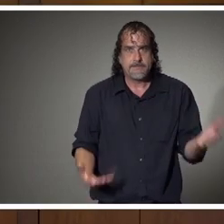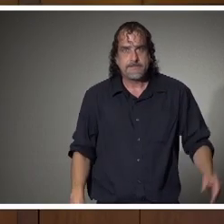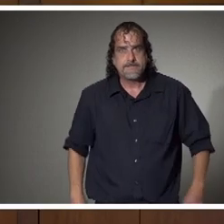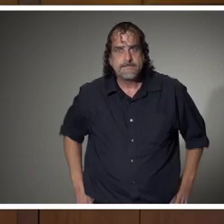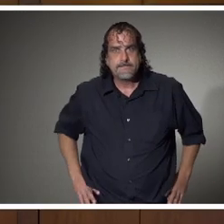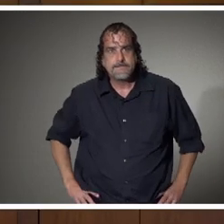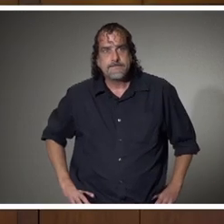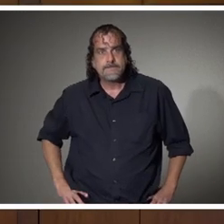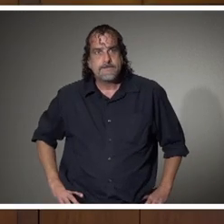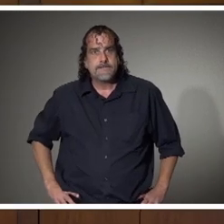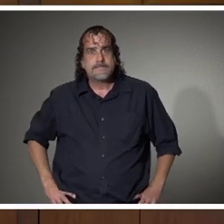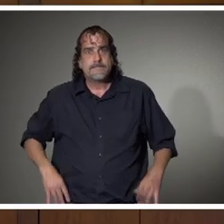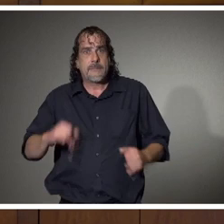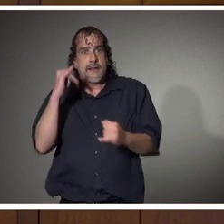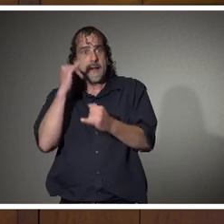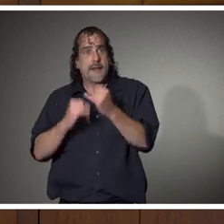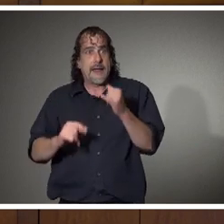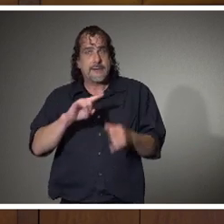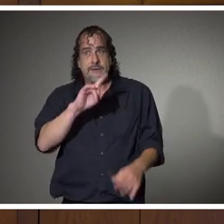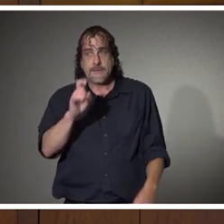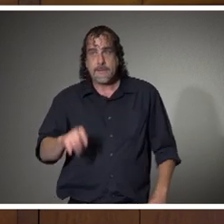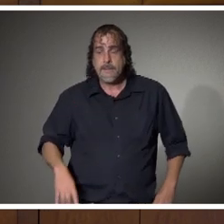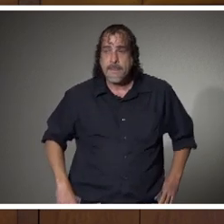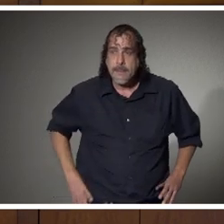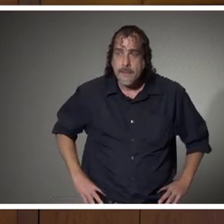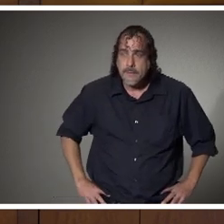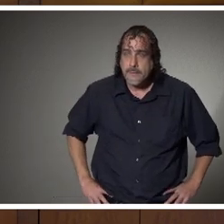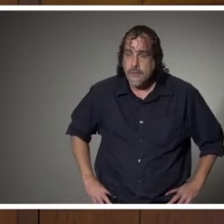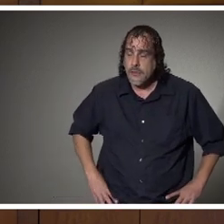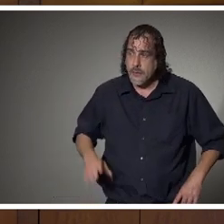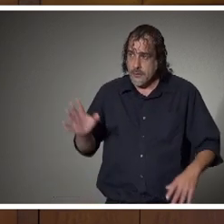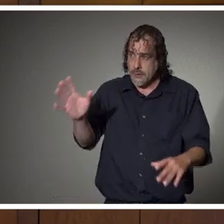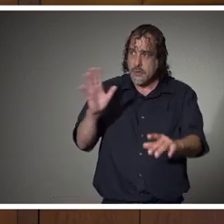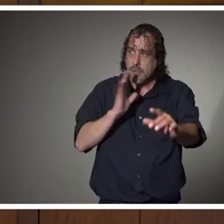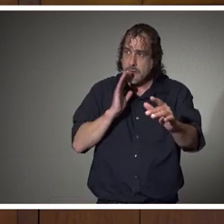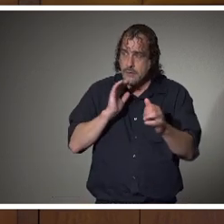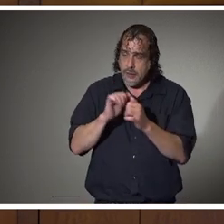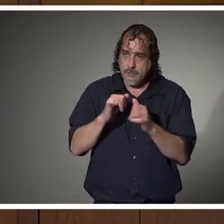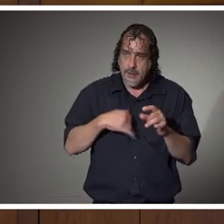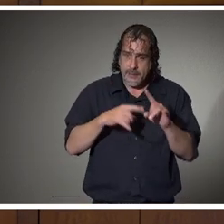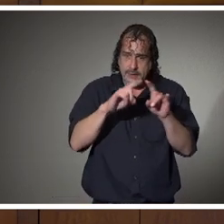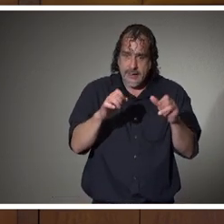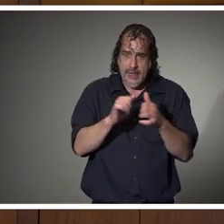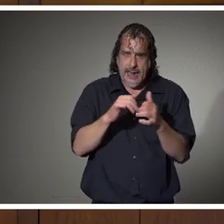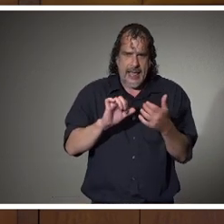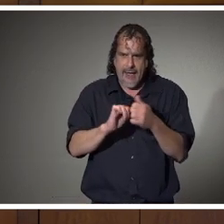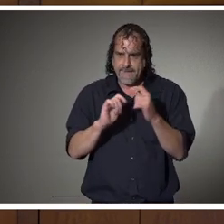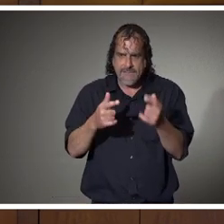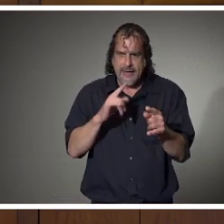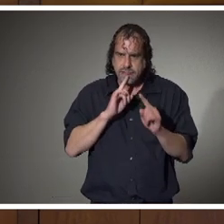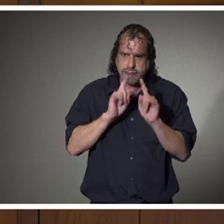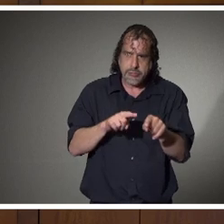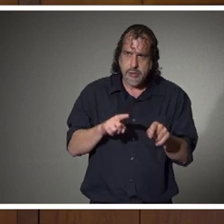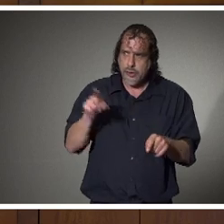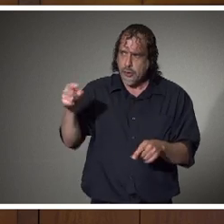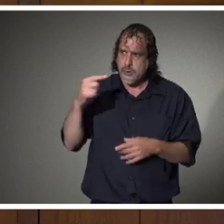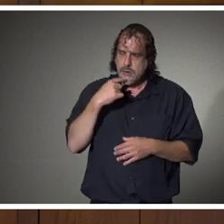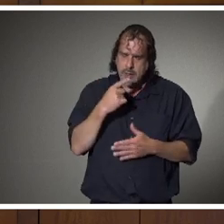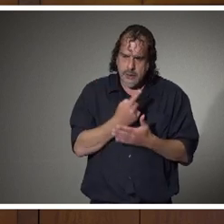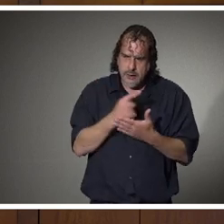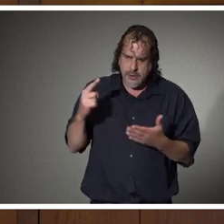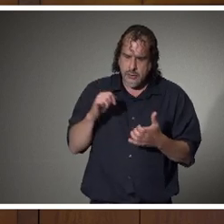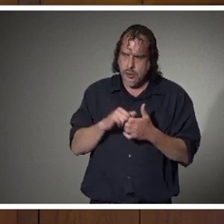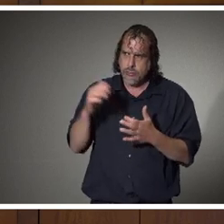Last question, Courtney, and I've got a 3:30 I've got to run to, so go ahead. Speaking of the testing and turnaround time, you had mentioned, I believe it was last week, that you